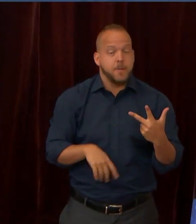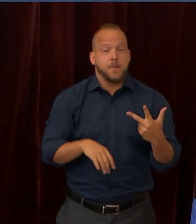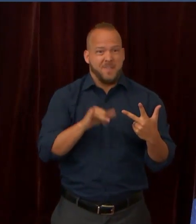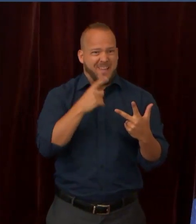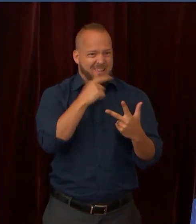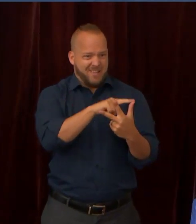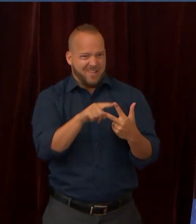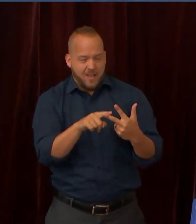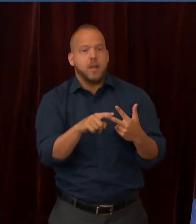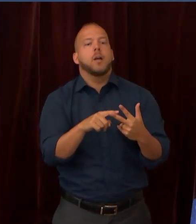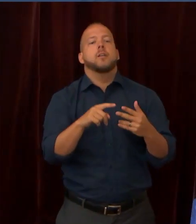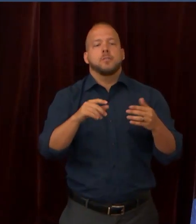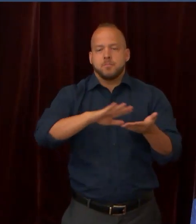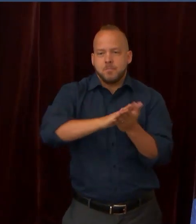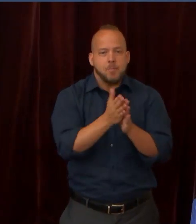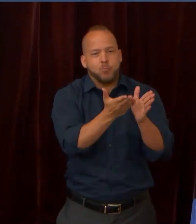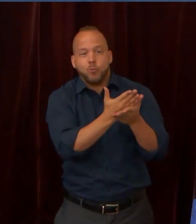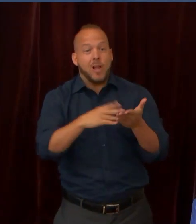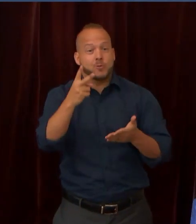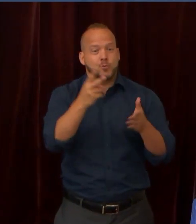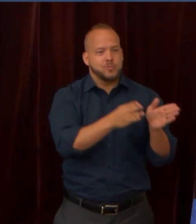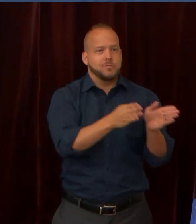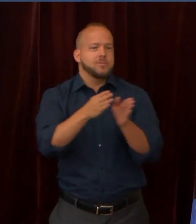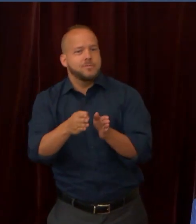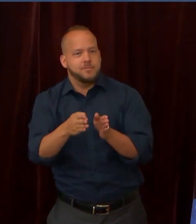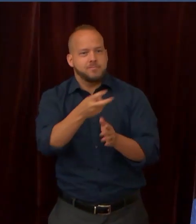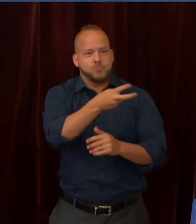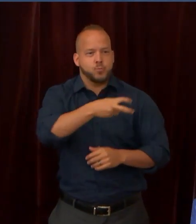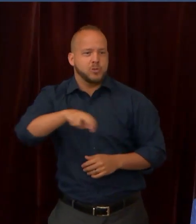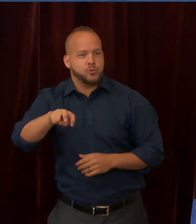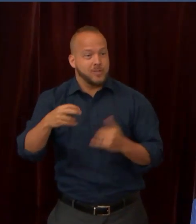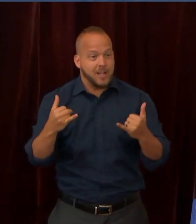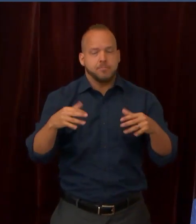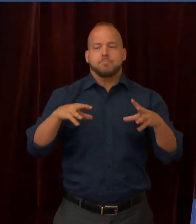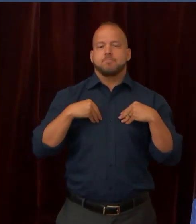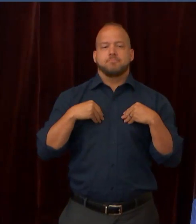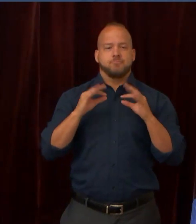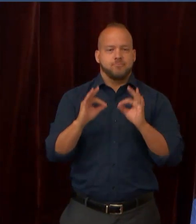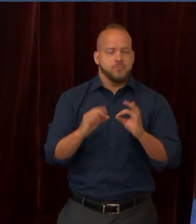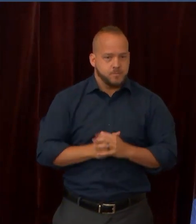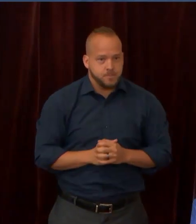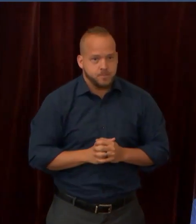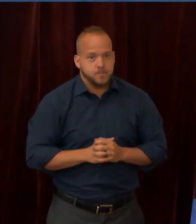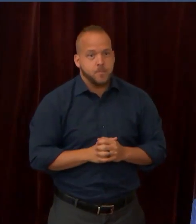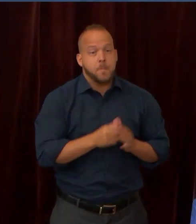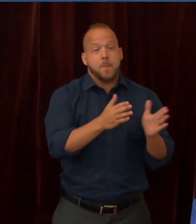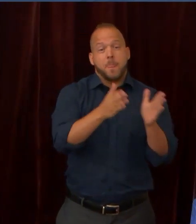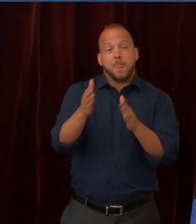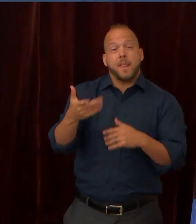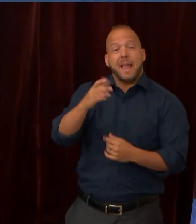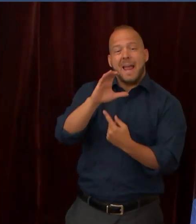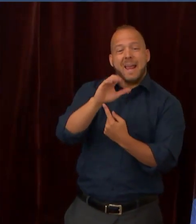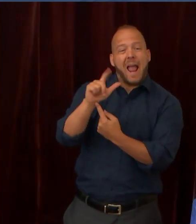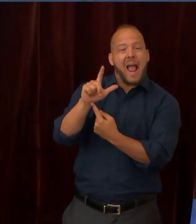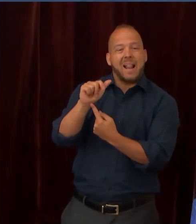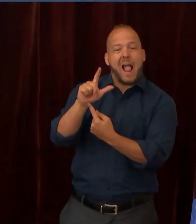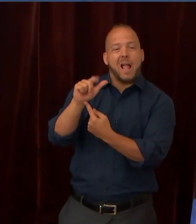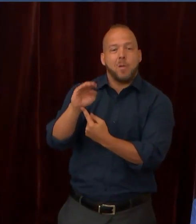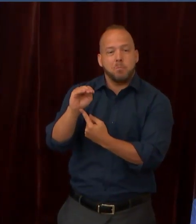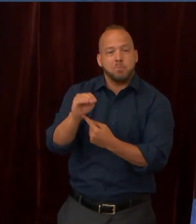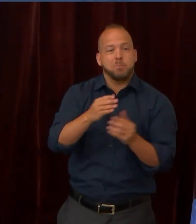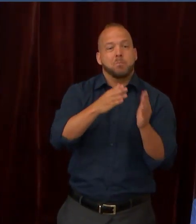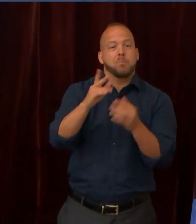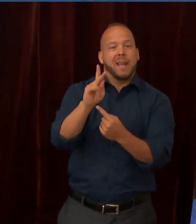4-part Safe Start recovery plan. Clallam, Kitsap, and Klickitat are eligible to apply. They have not applied for a